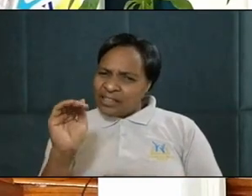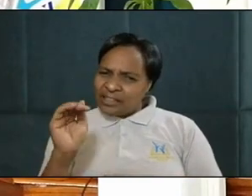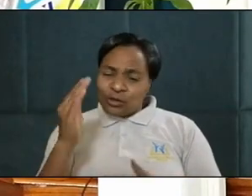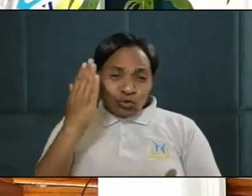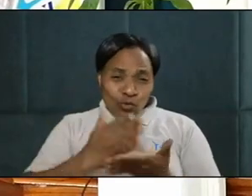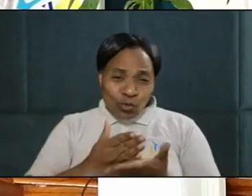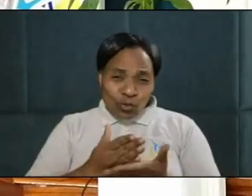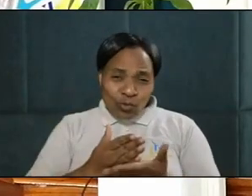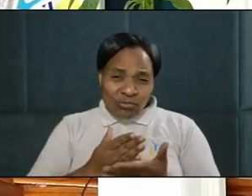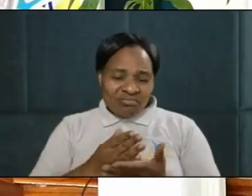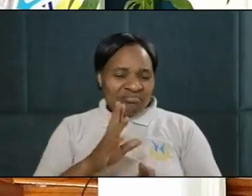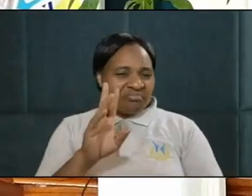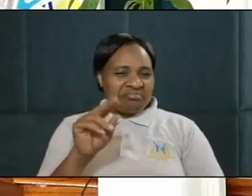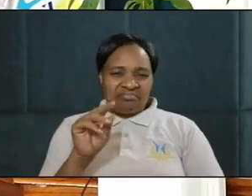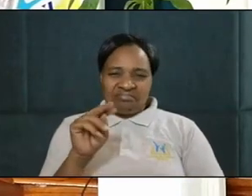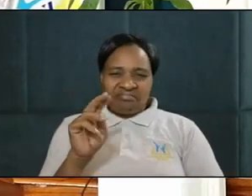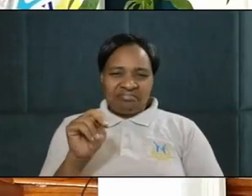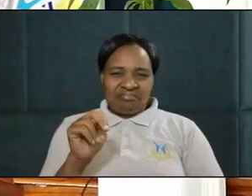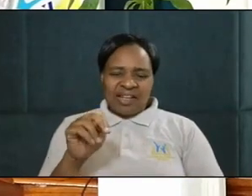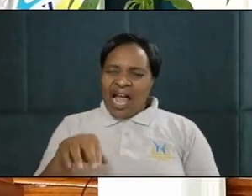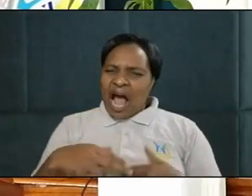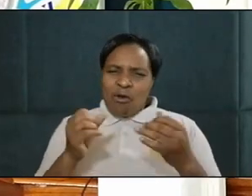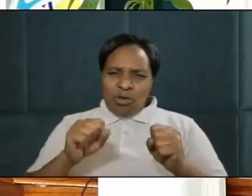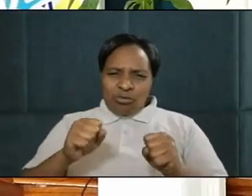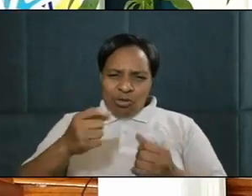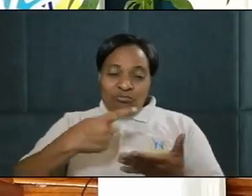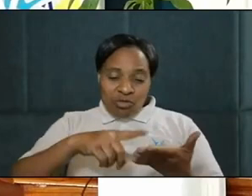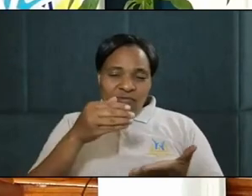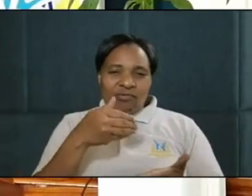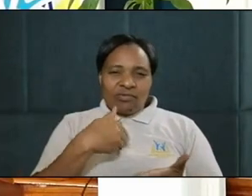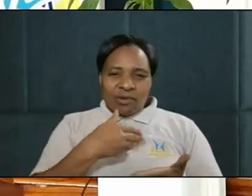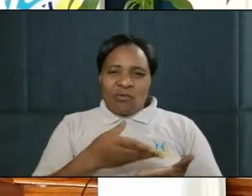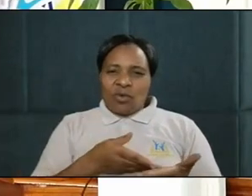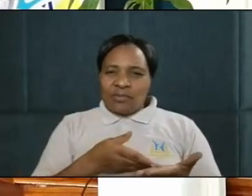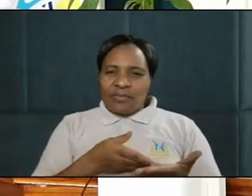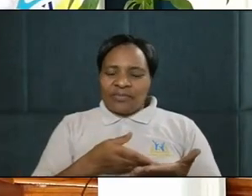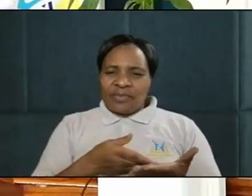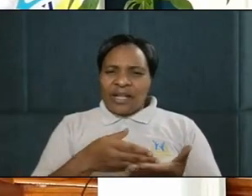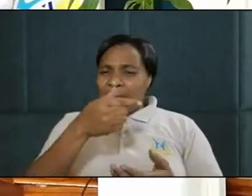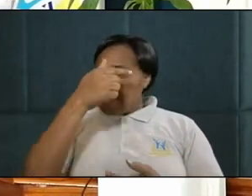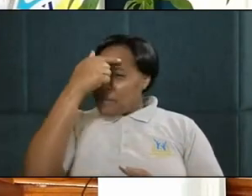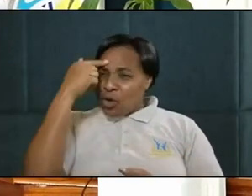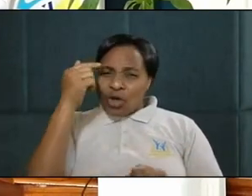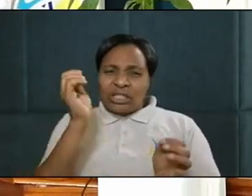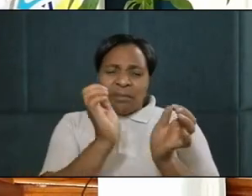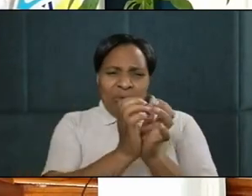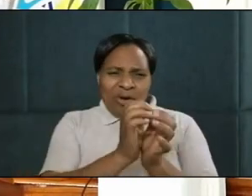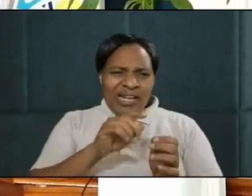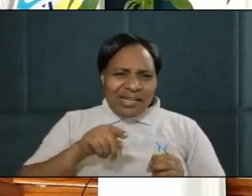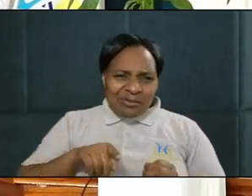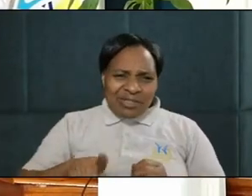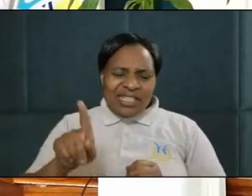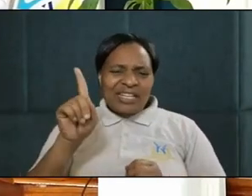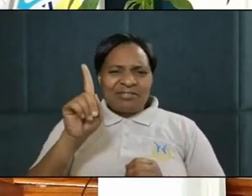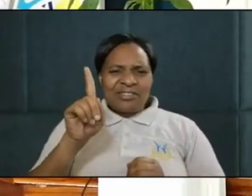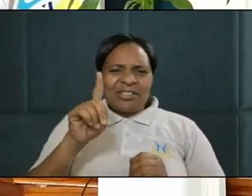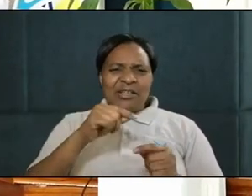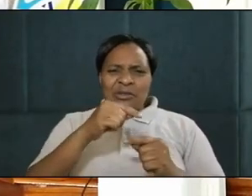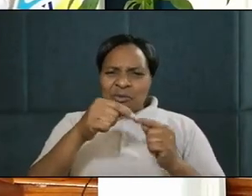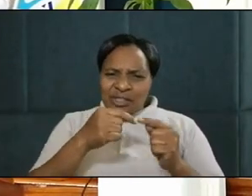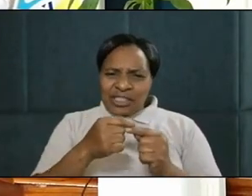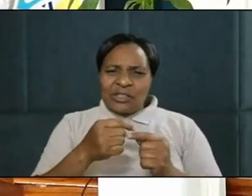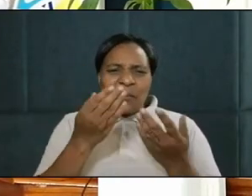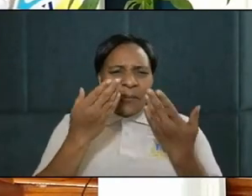true? No. Hey, how can I know? Proof? Yes, Caesar? Because Paul himself believed in